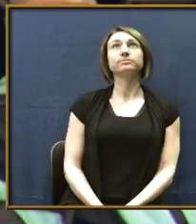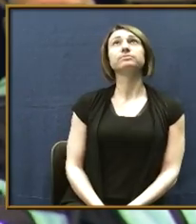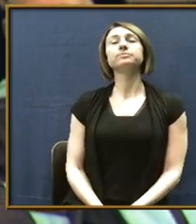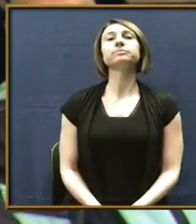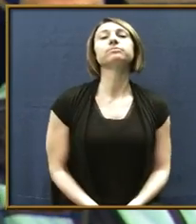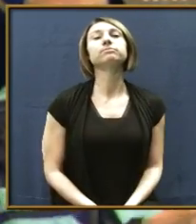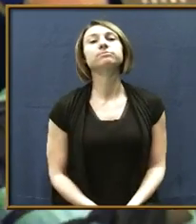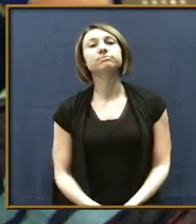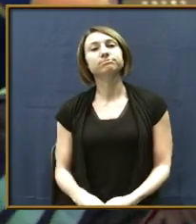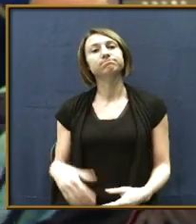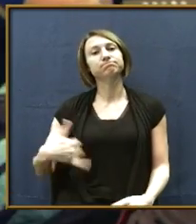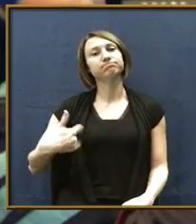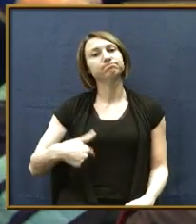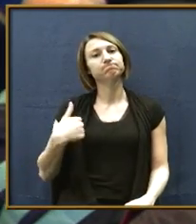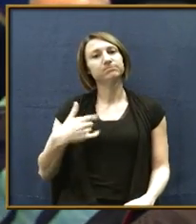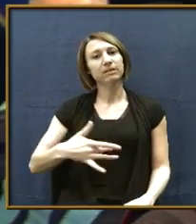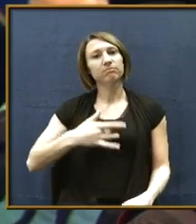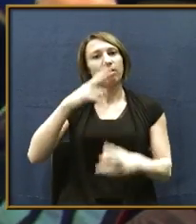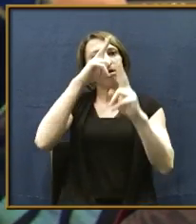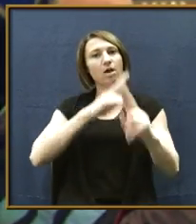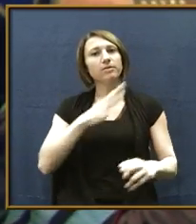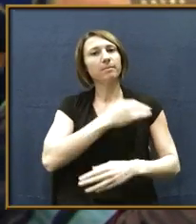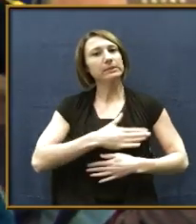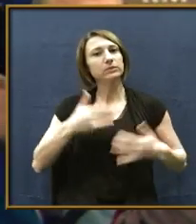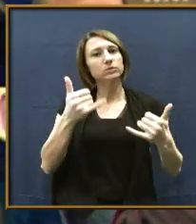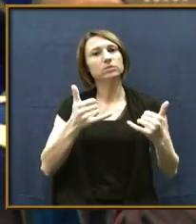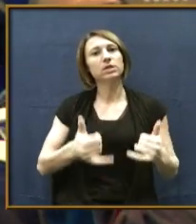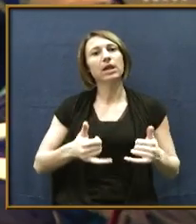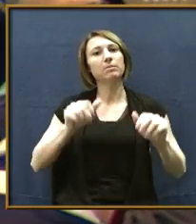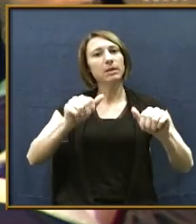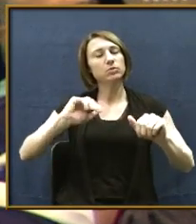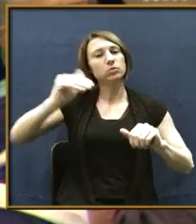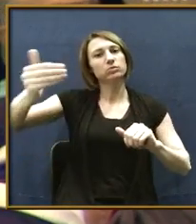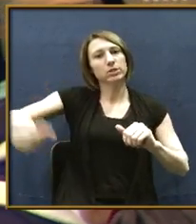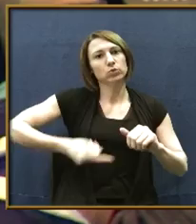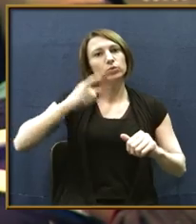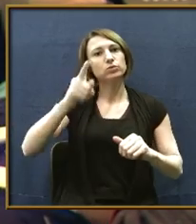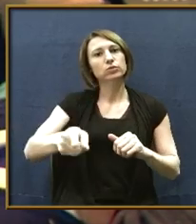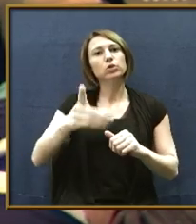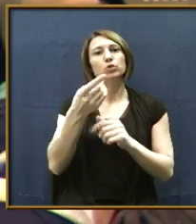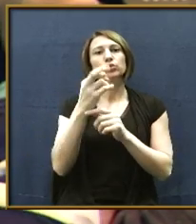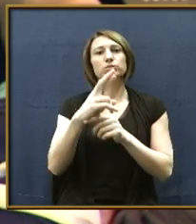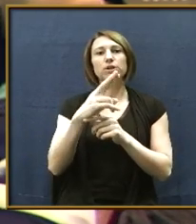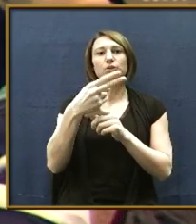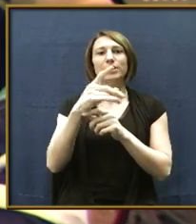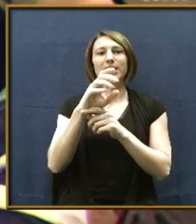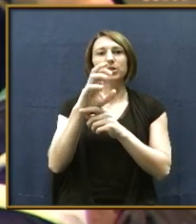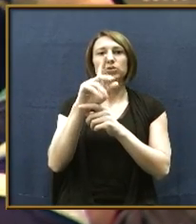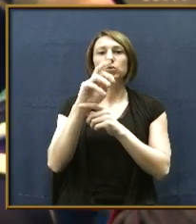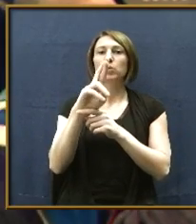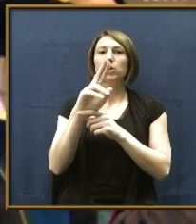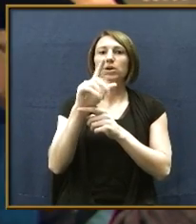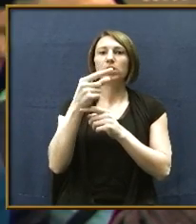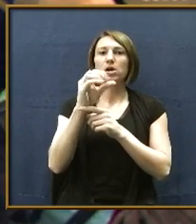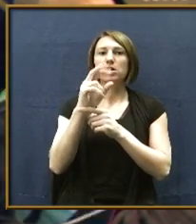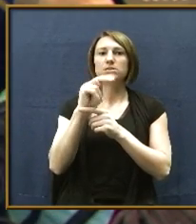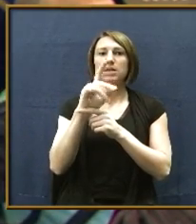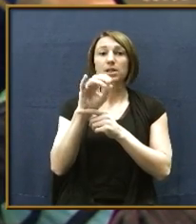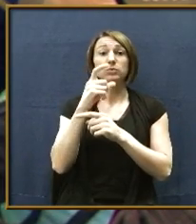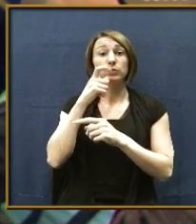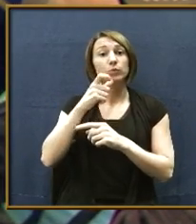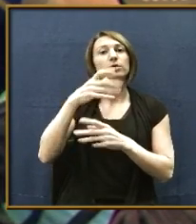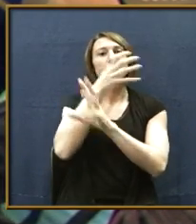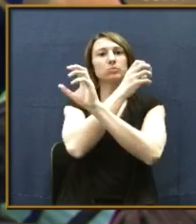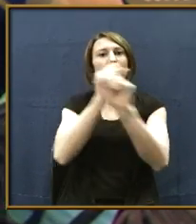It is both an honor and a pleasure today to introduce to you Dr. Hector Gonzalez, President